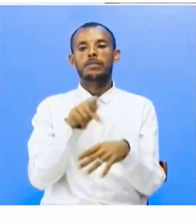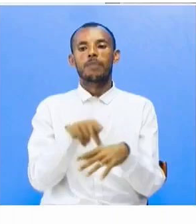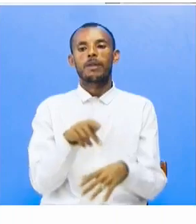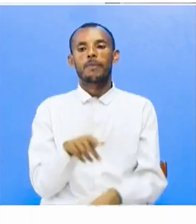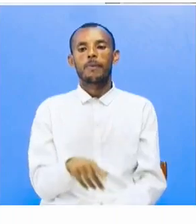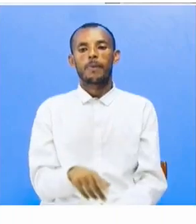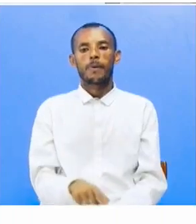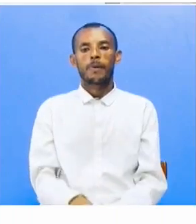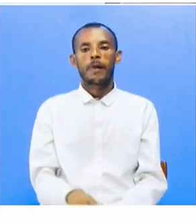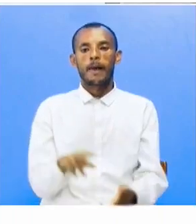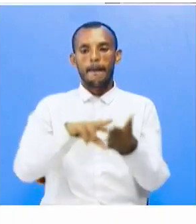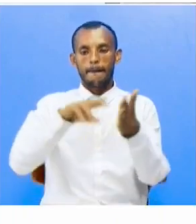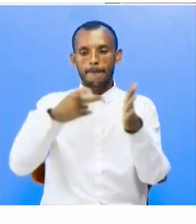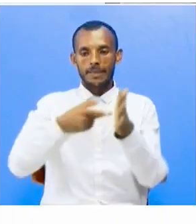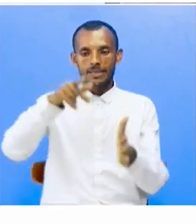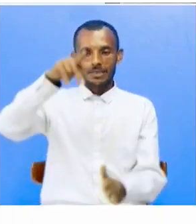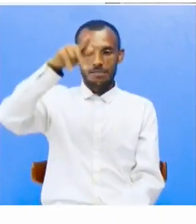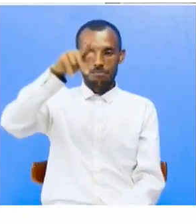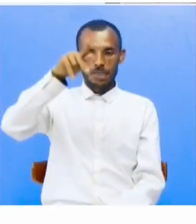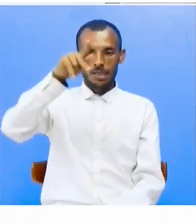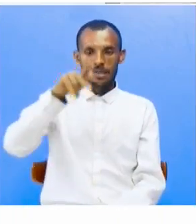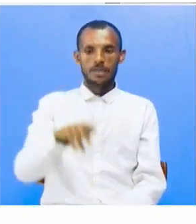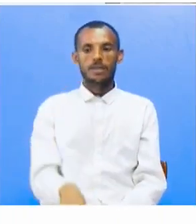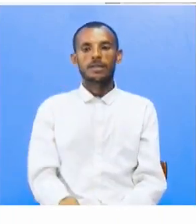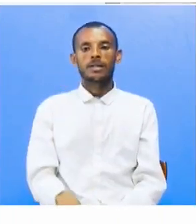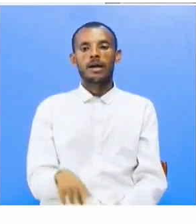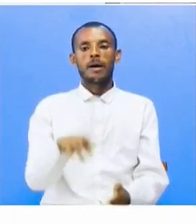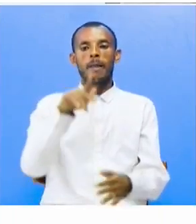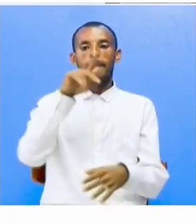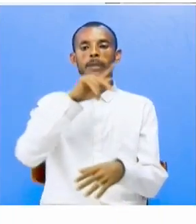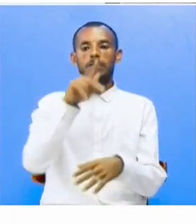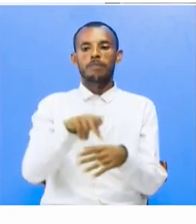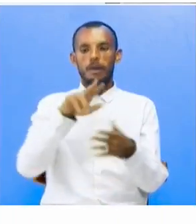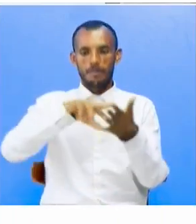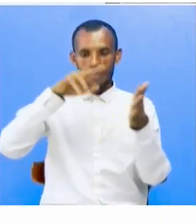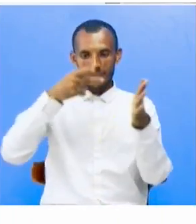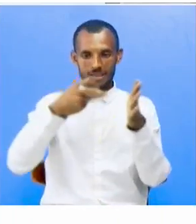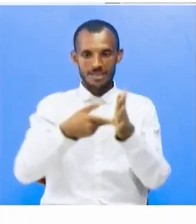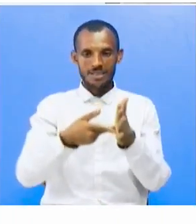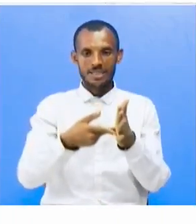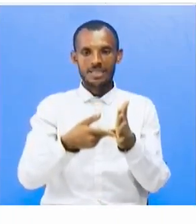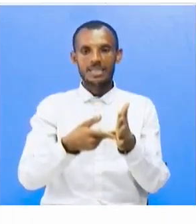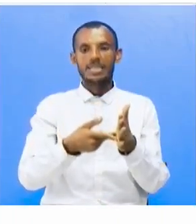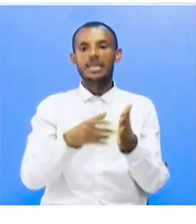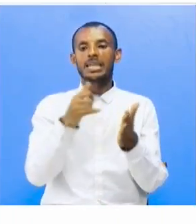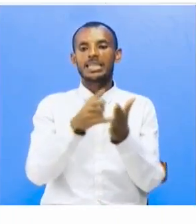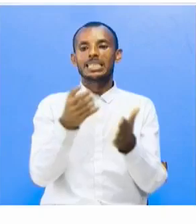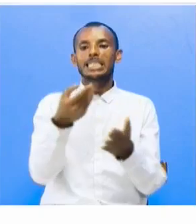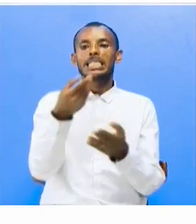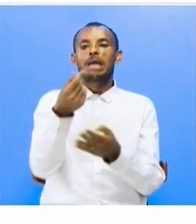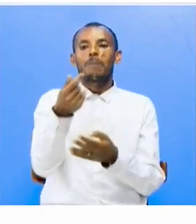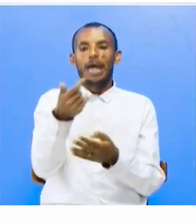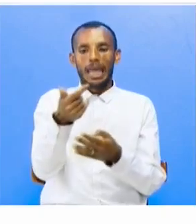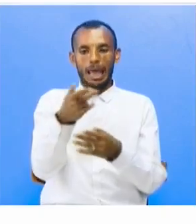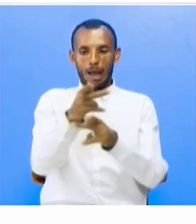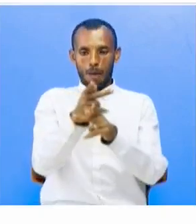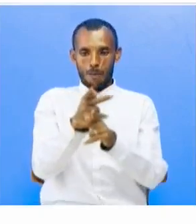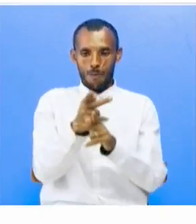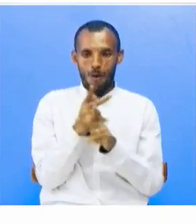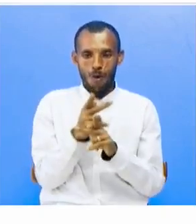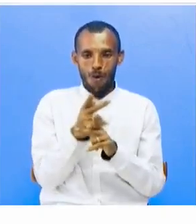we use the symbol P for principal. What does this mean? Principal is the money borrowed or